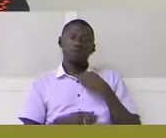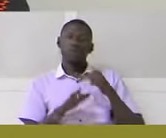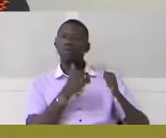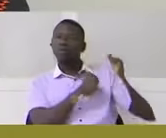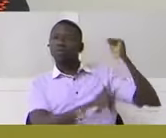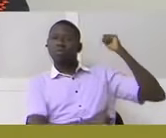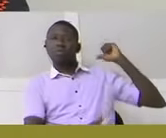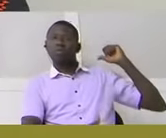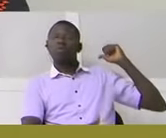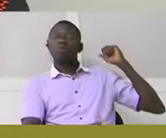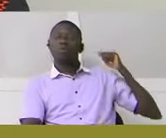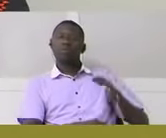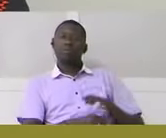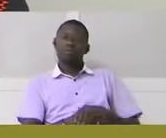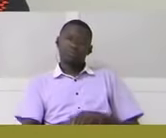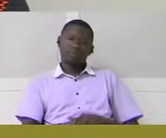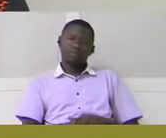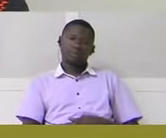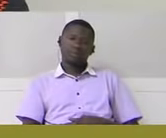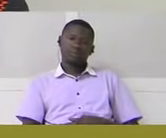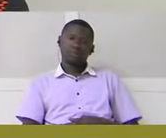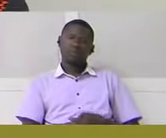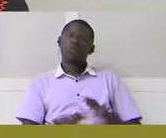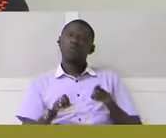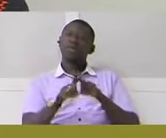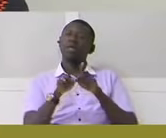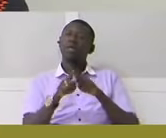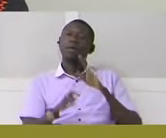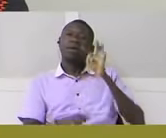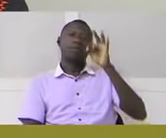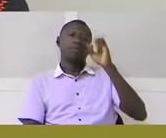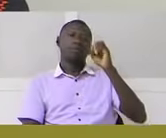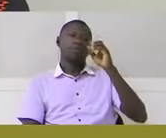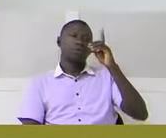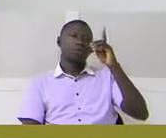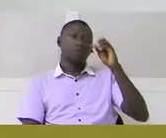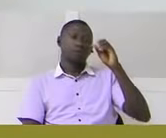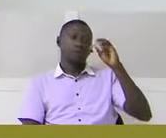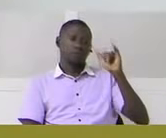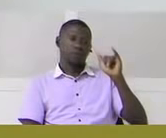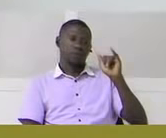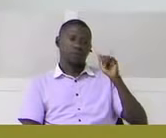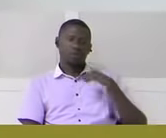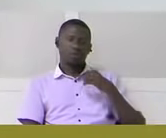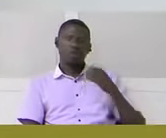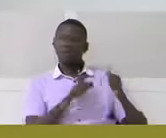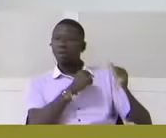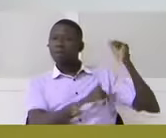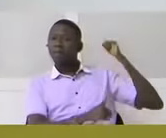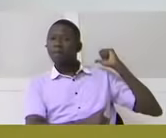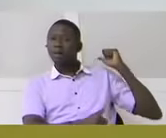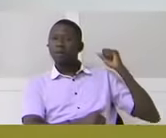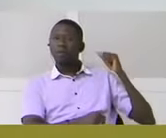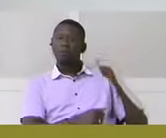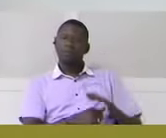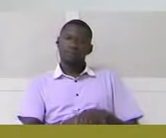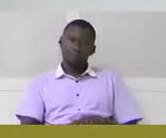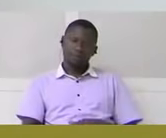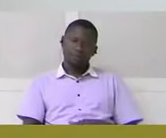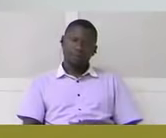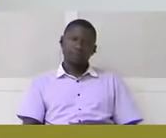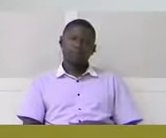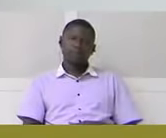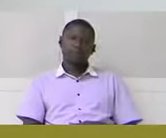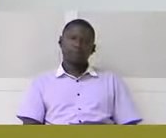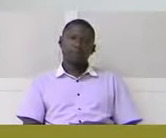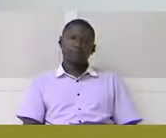bara ben un komale ada ben komale. Just like Fode Jawla was at your rear. Ko Fode Jawla fanan tarsa koma nyamin.